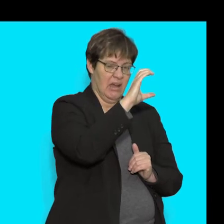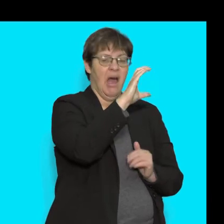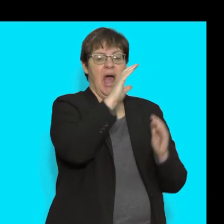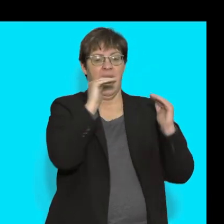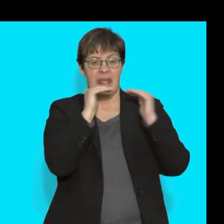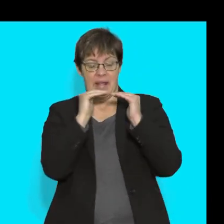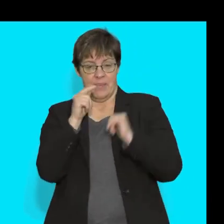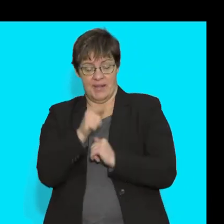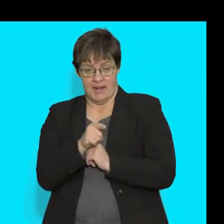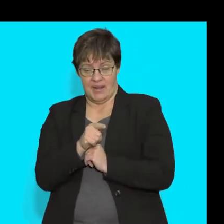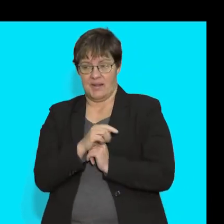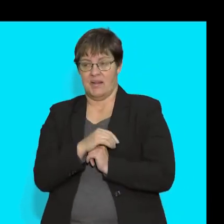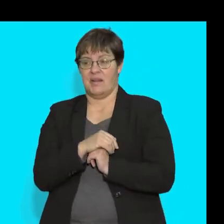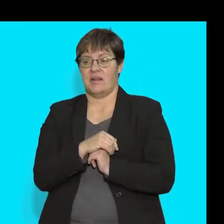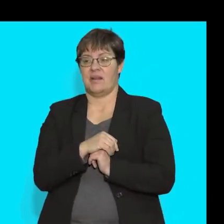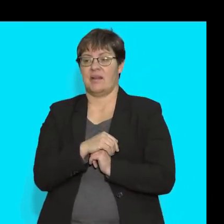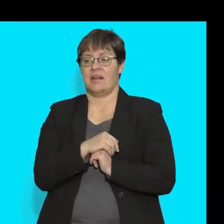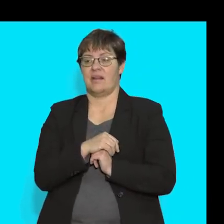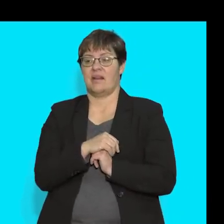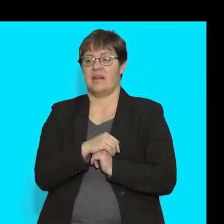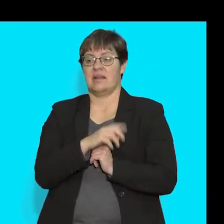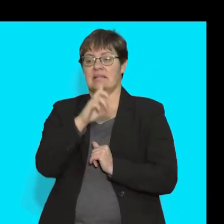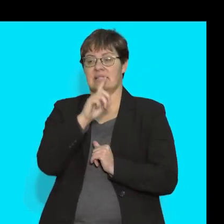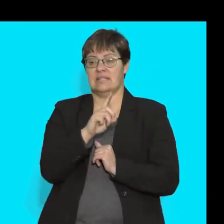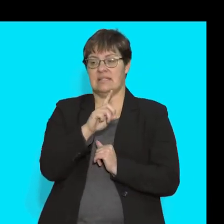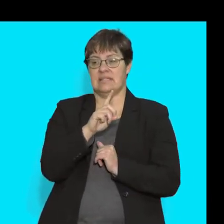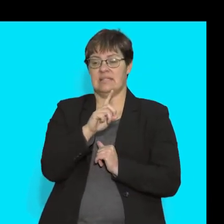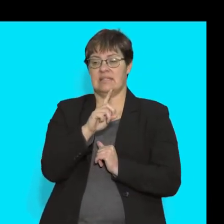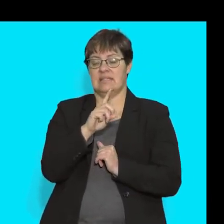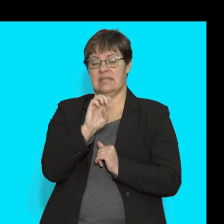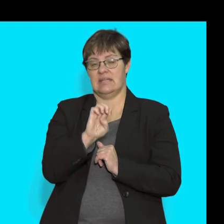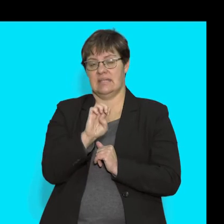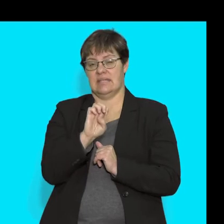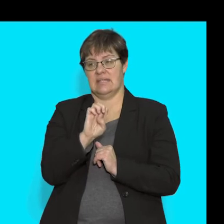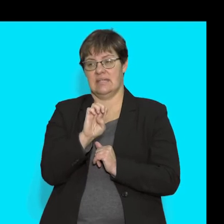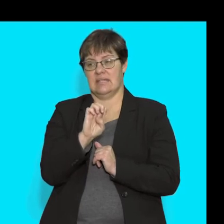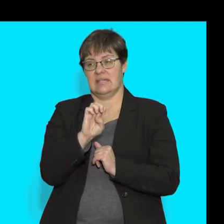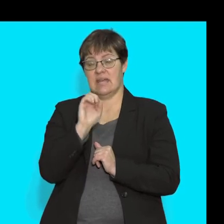EFC is equals to angle